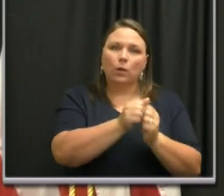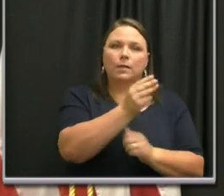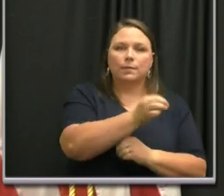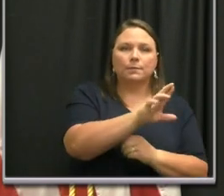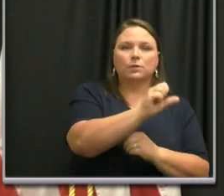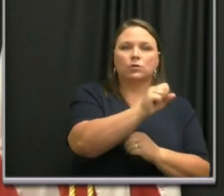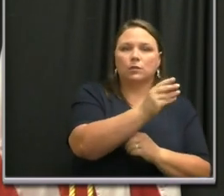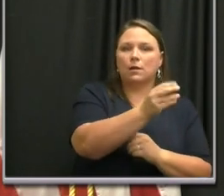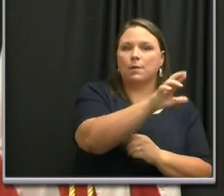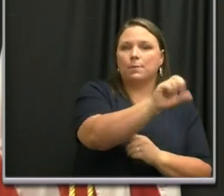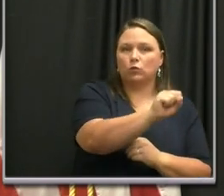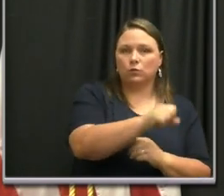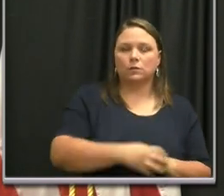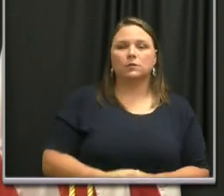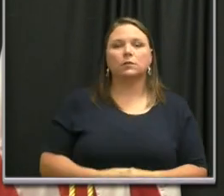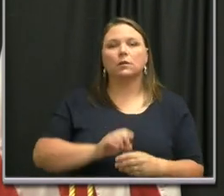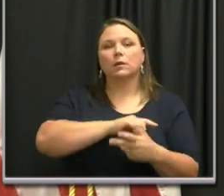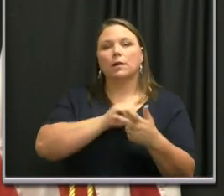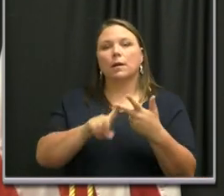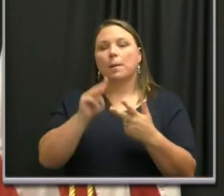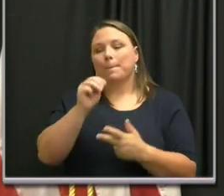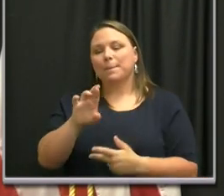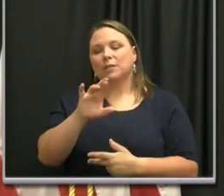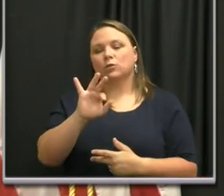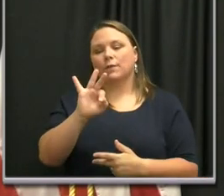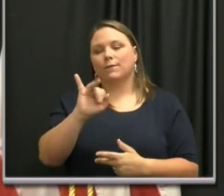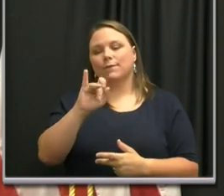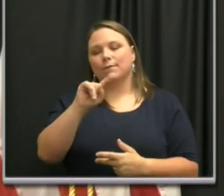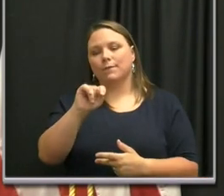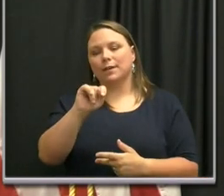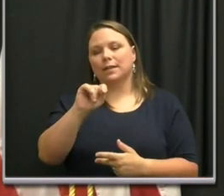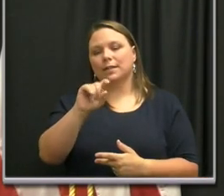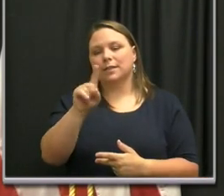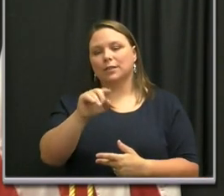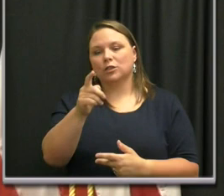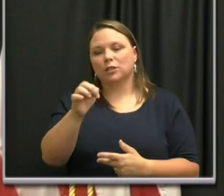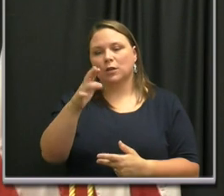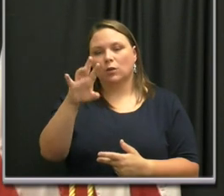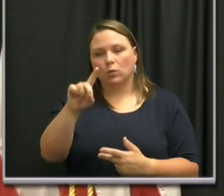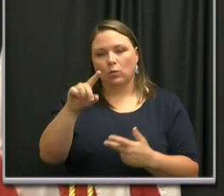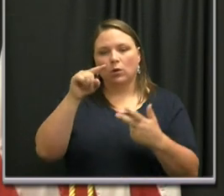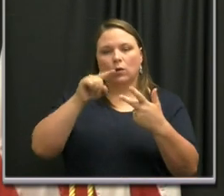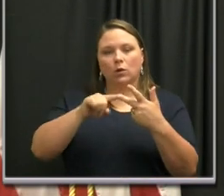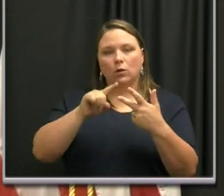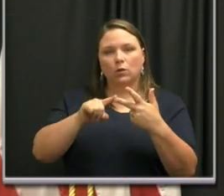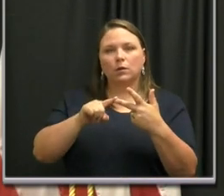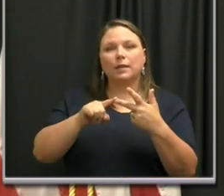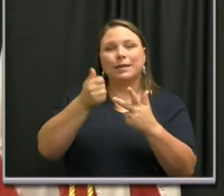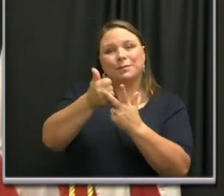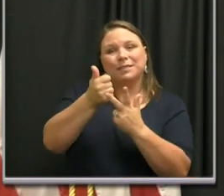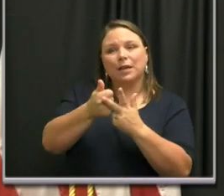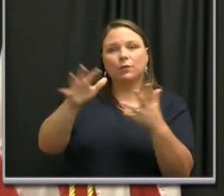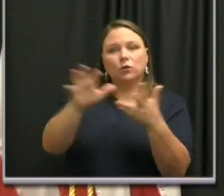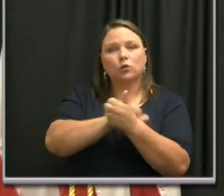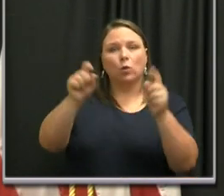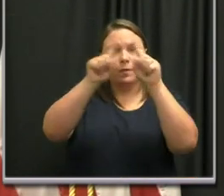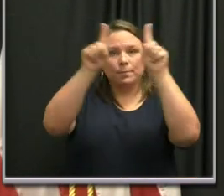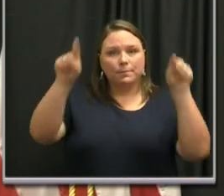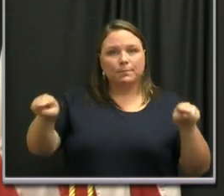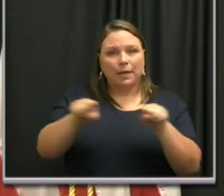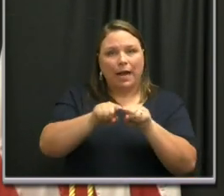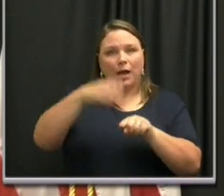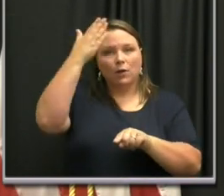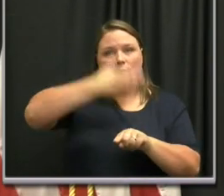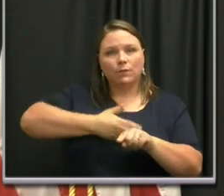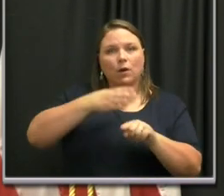Mr. Summers. Mr. Fitzgerald was arrested for destroying the plaque, the civil rights plaque on the front of